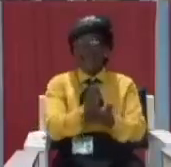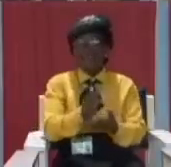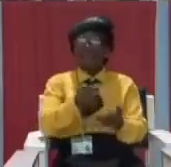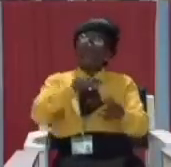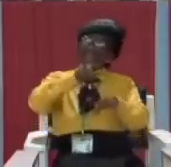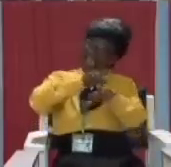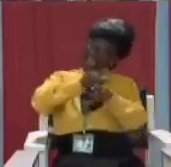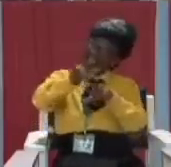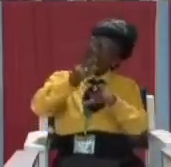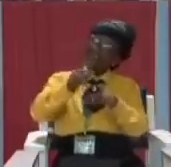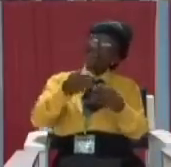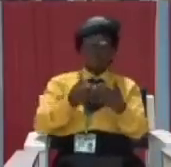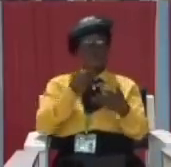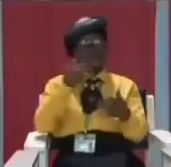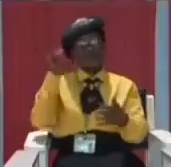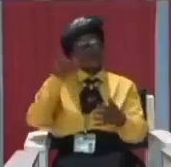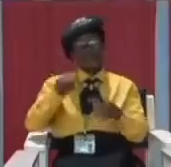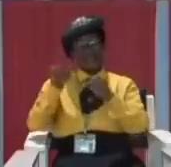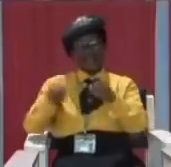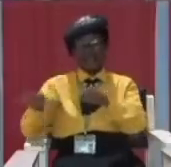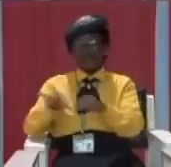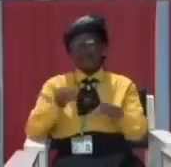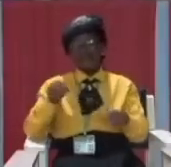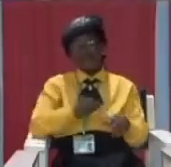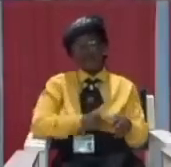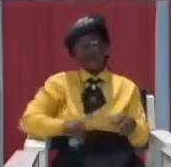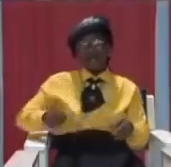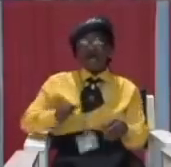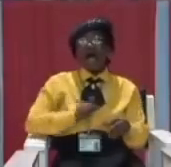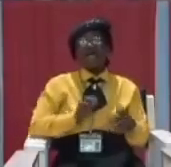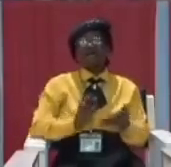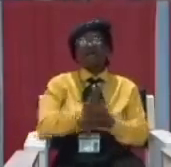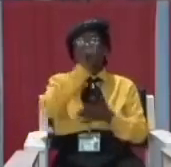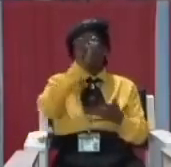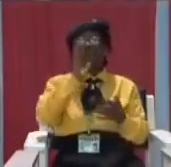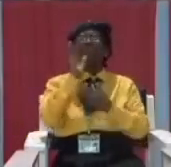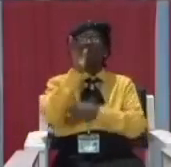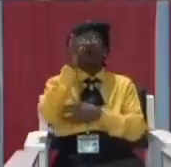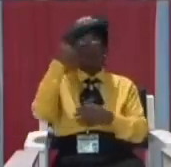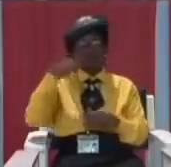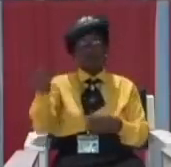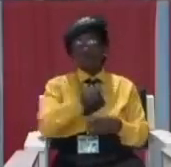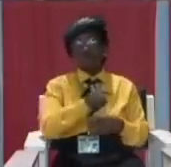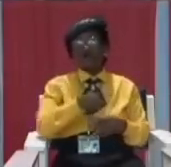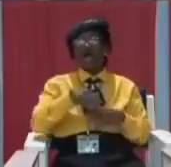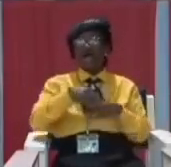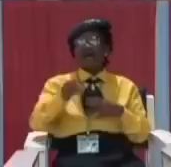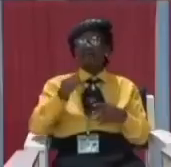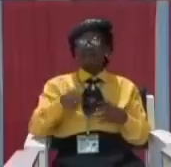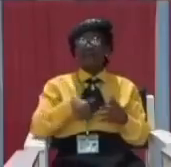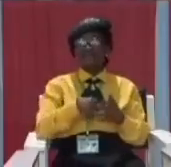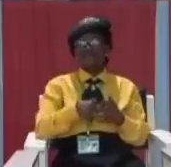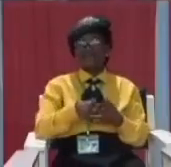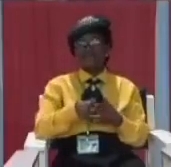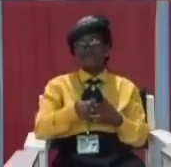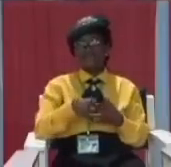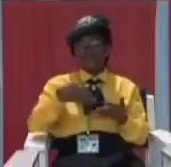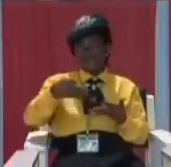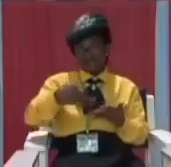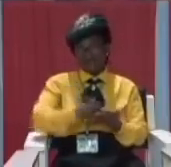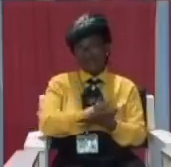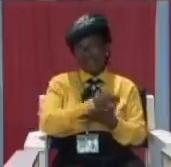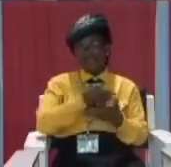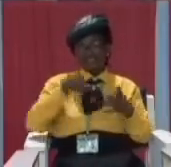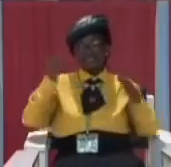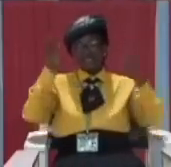I am believing God for you after this fresh air. Your handkerchiefs